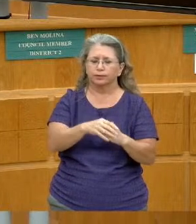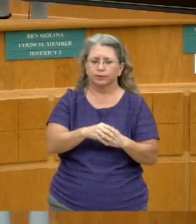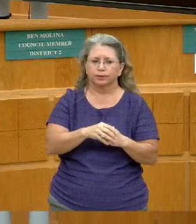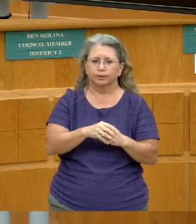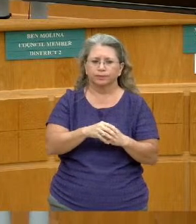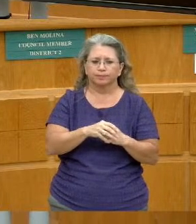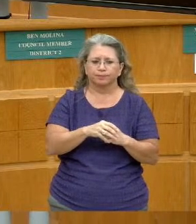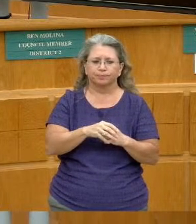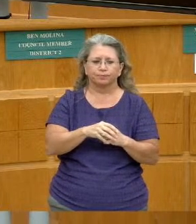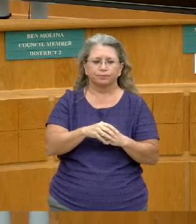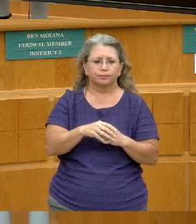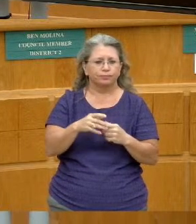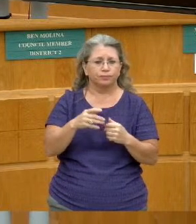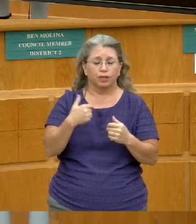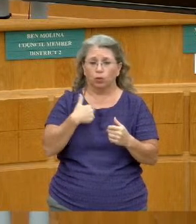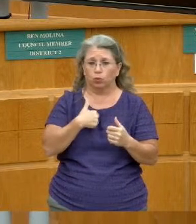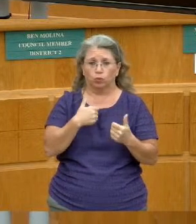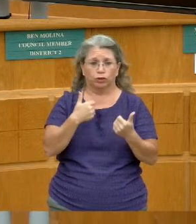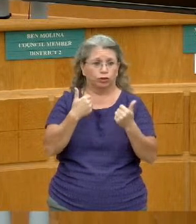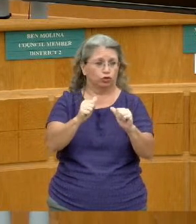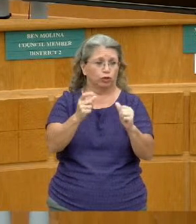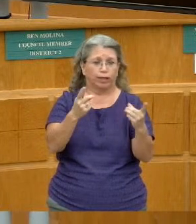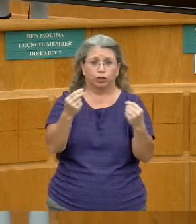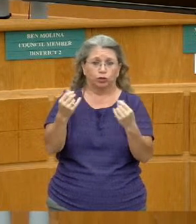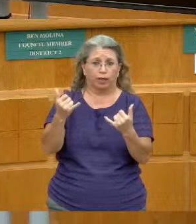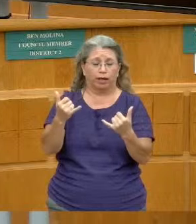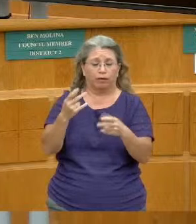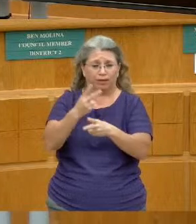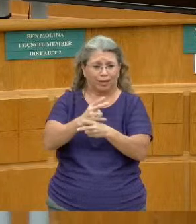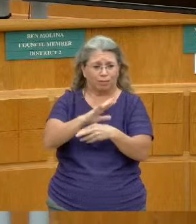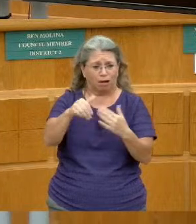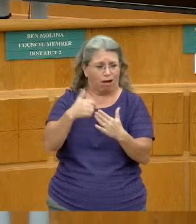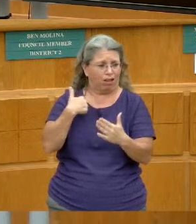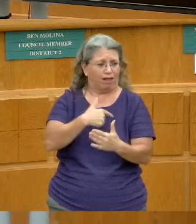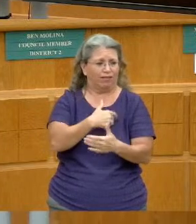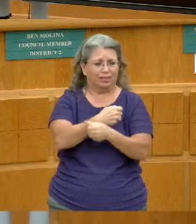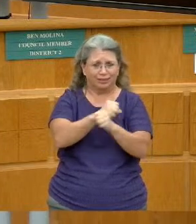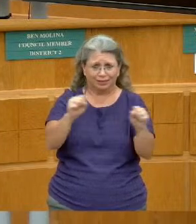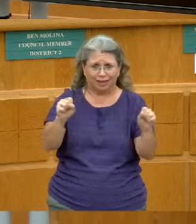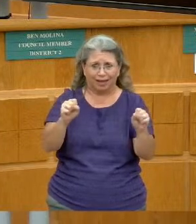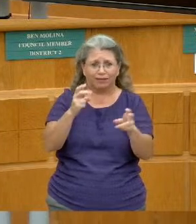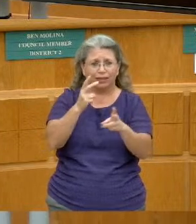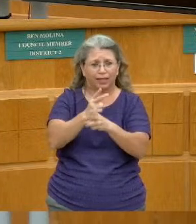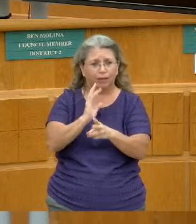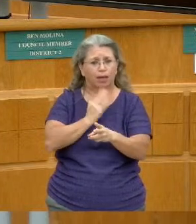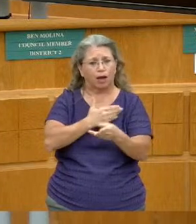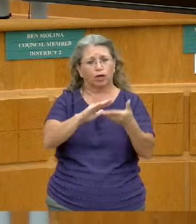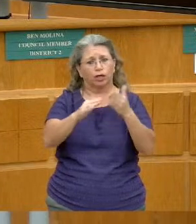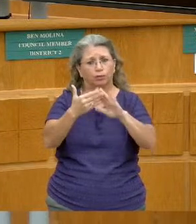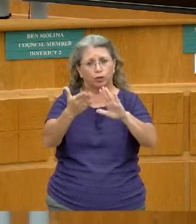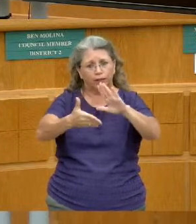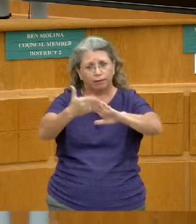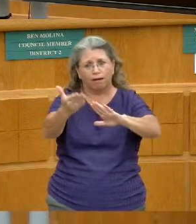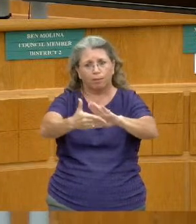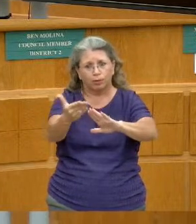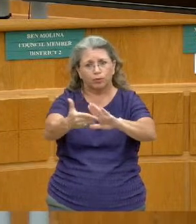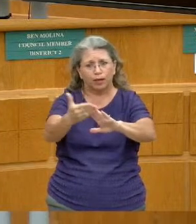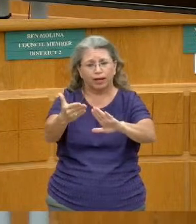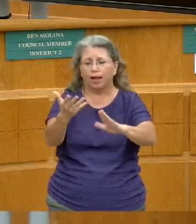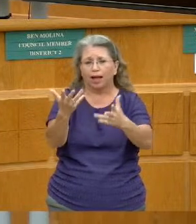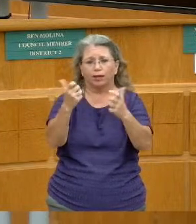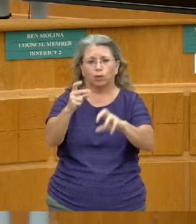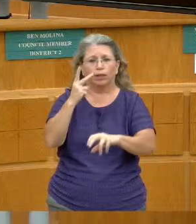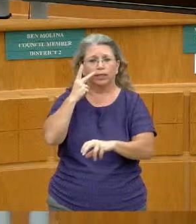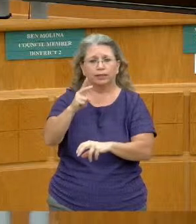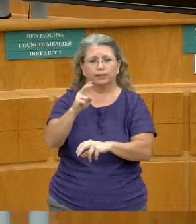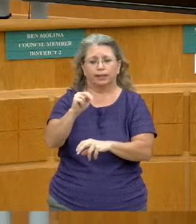can keep all of us safe and make sure that we can keep our community functioning. I don't want to see Nueces